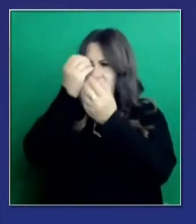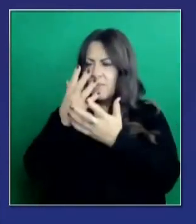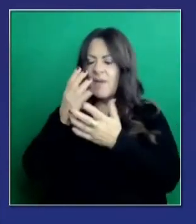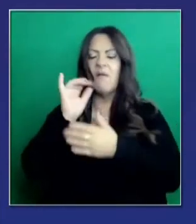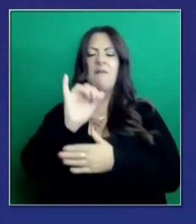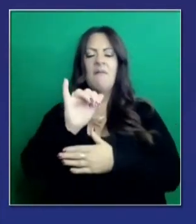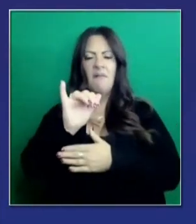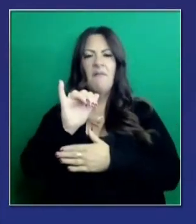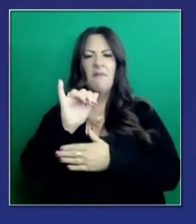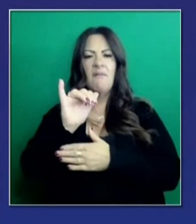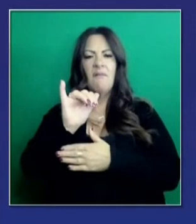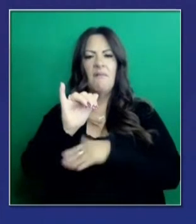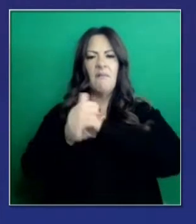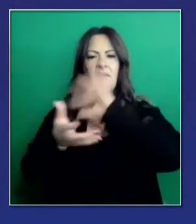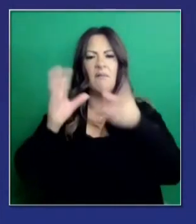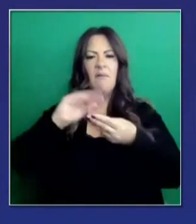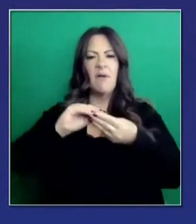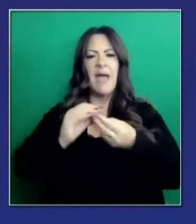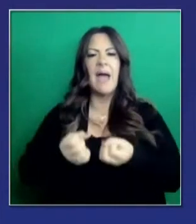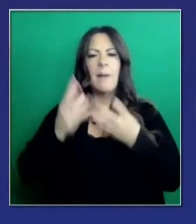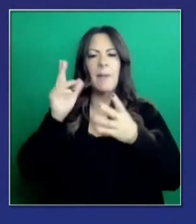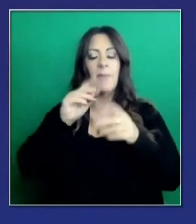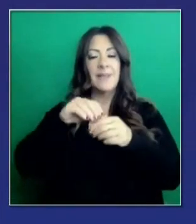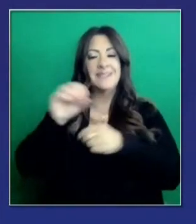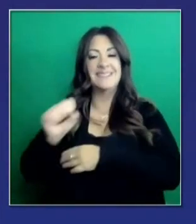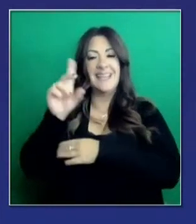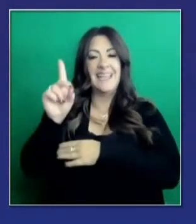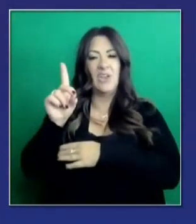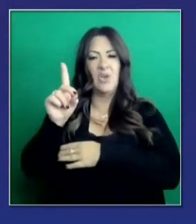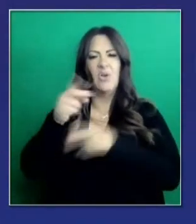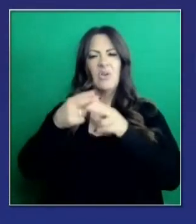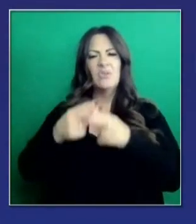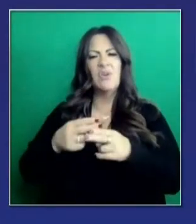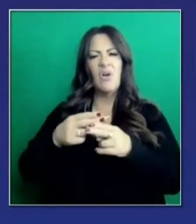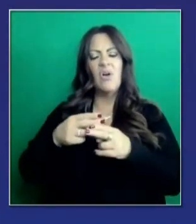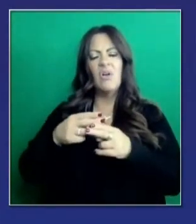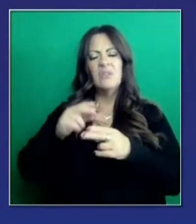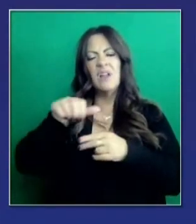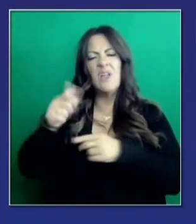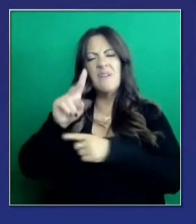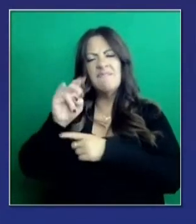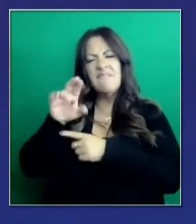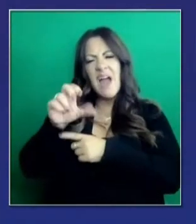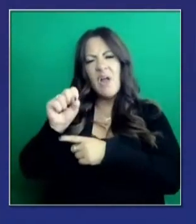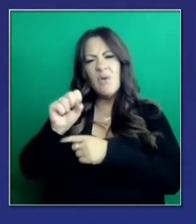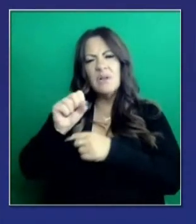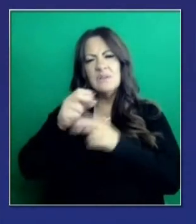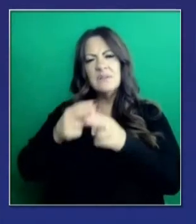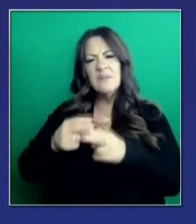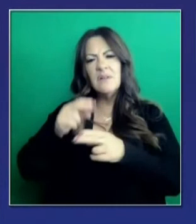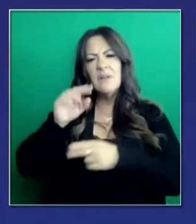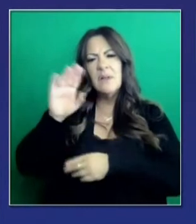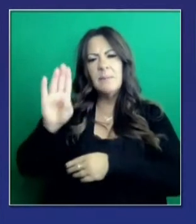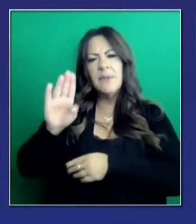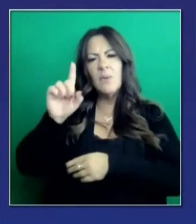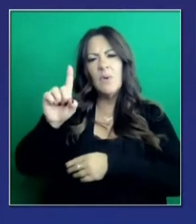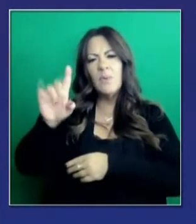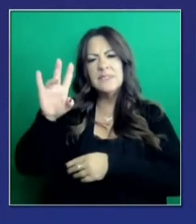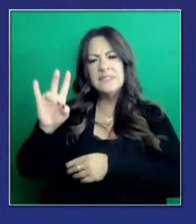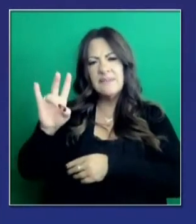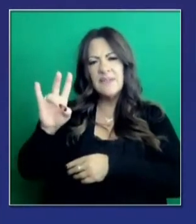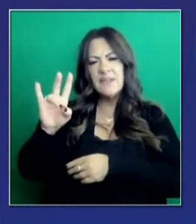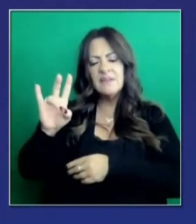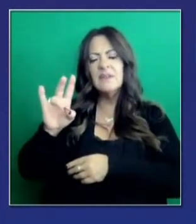that B117 variant that's gotten a lot of attention that we have been able to identify. So